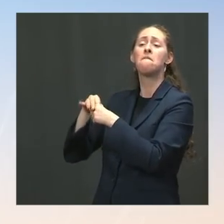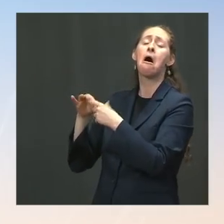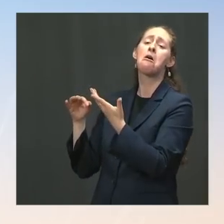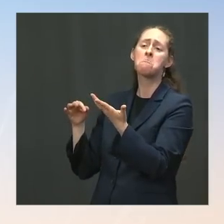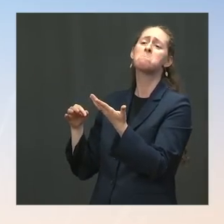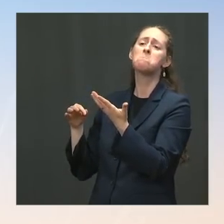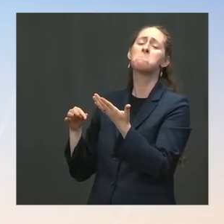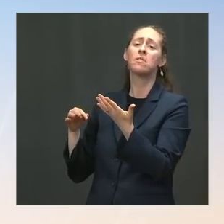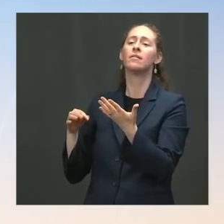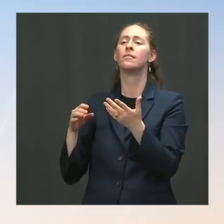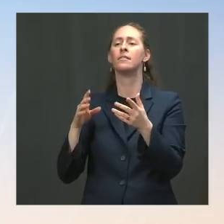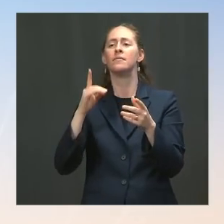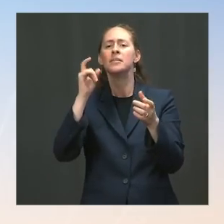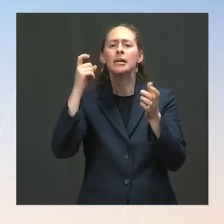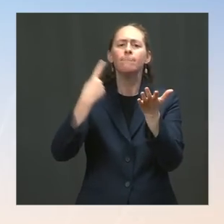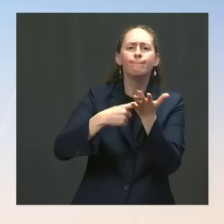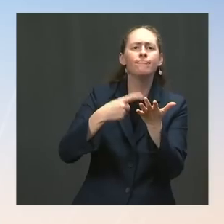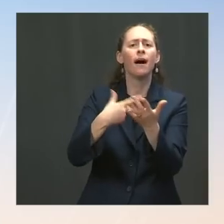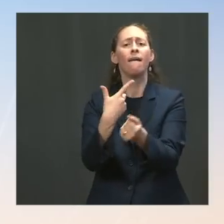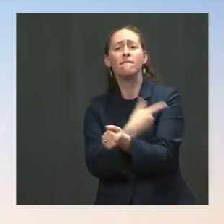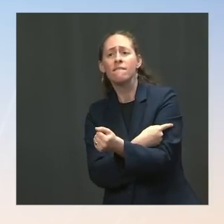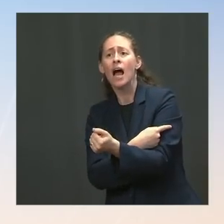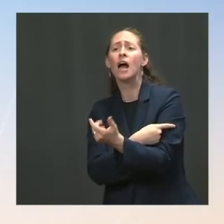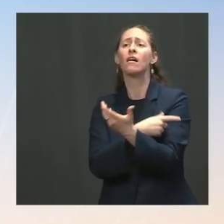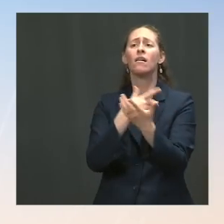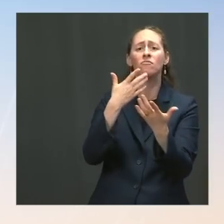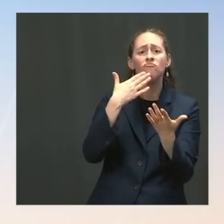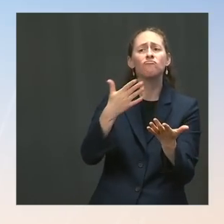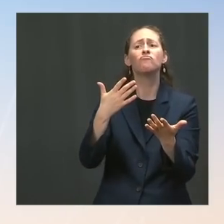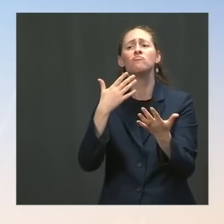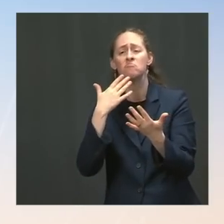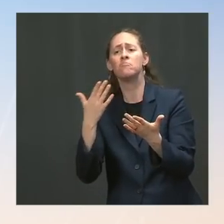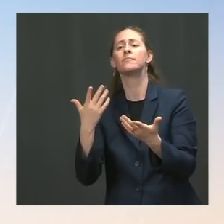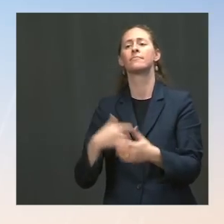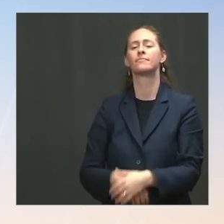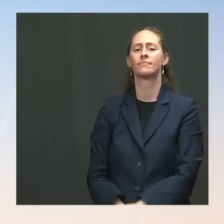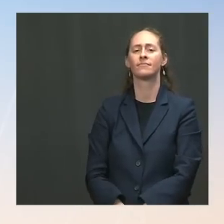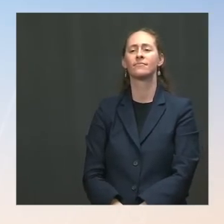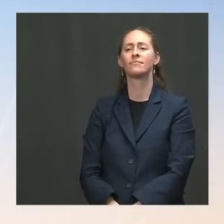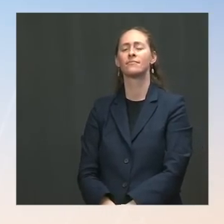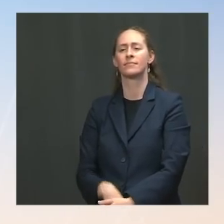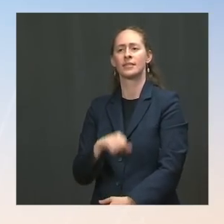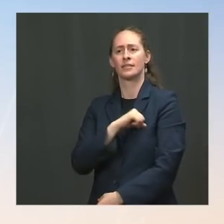vaccinated, how it's, I know Senator Graham talked about how it protected him from